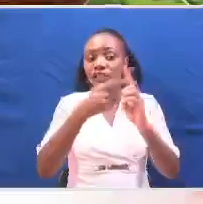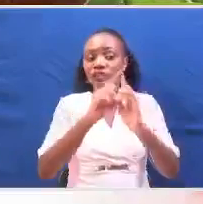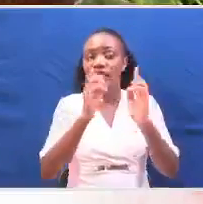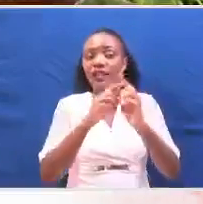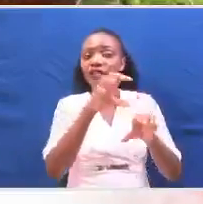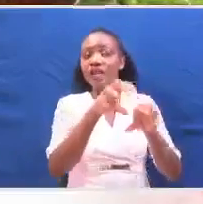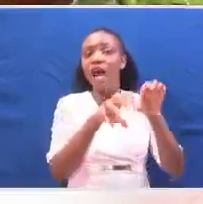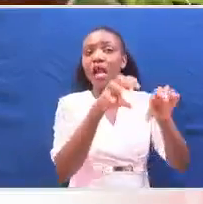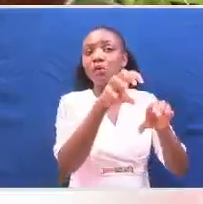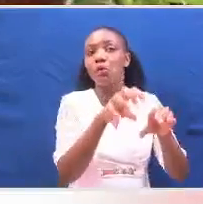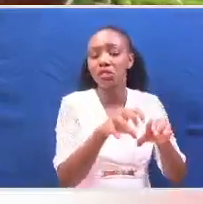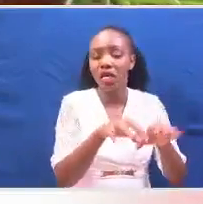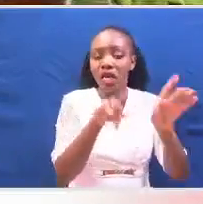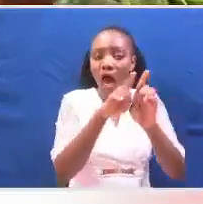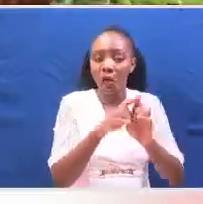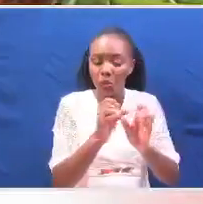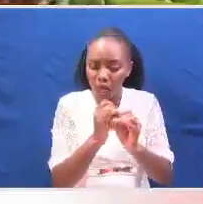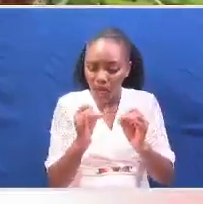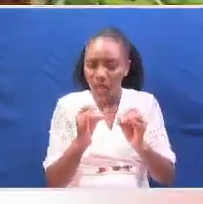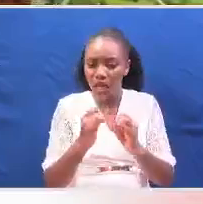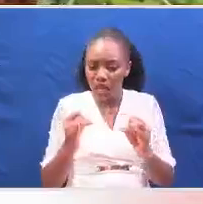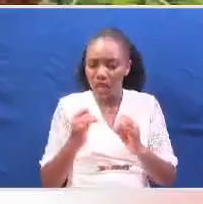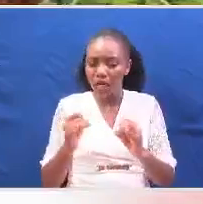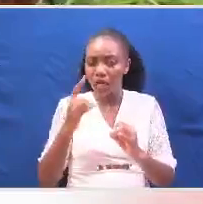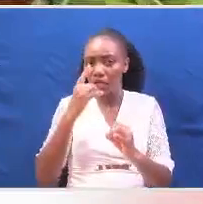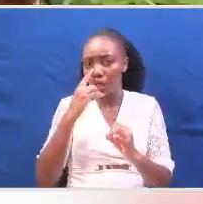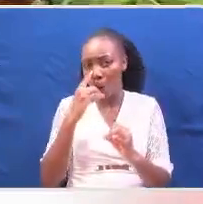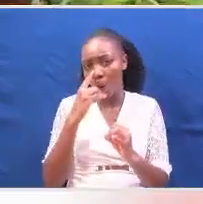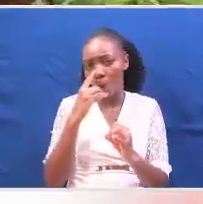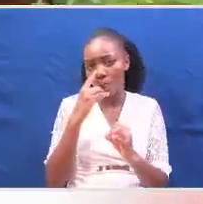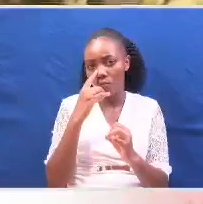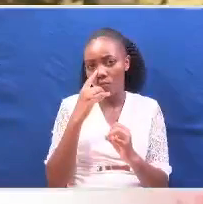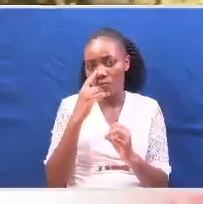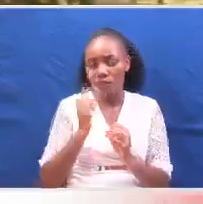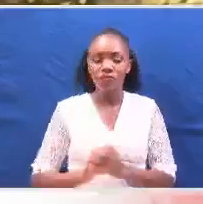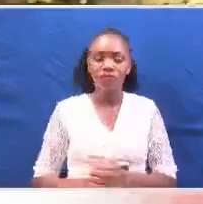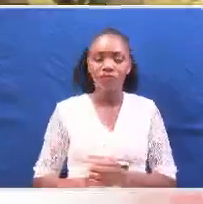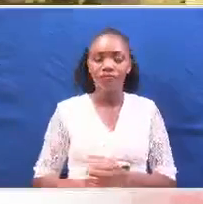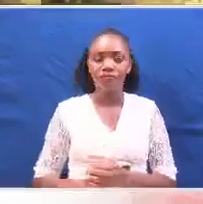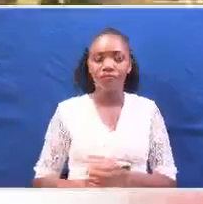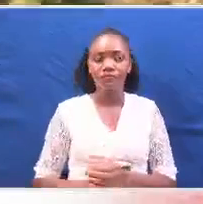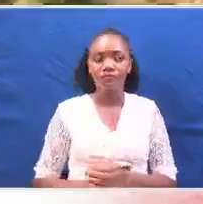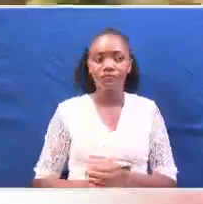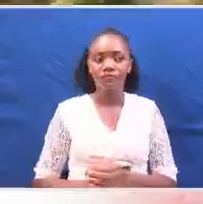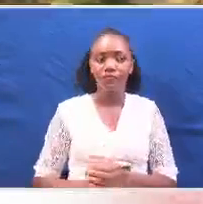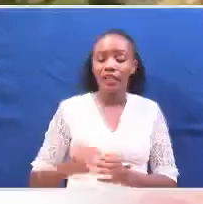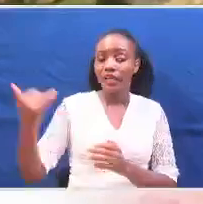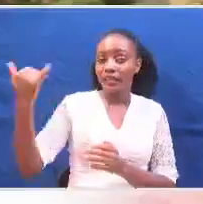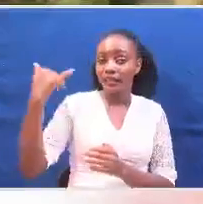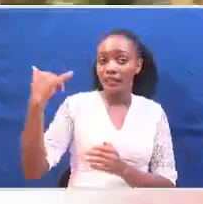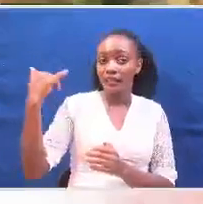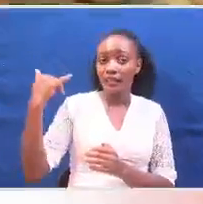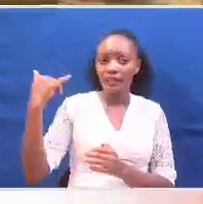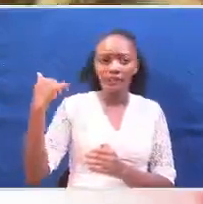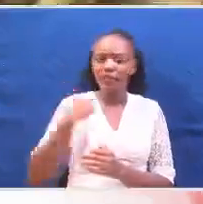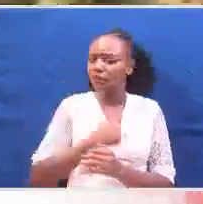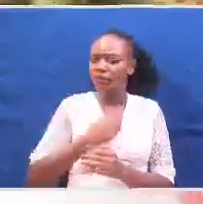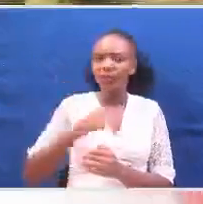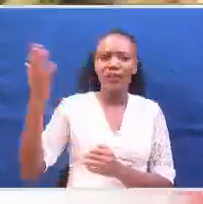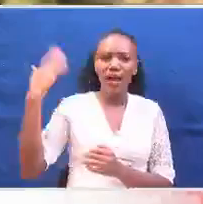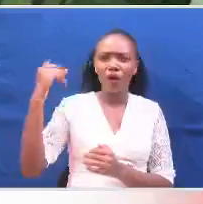animals and demolishing Stephen's home where the deceased was buried. Huyu kijana tulikuwa na dania amekufa